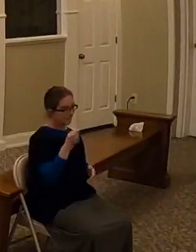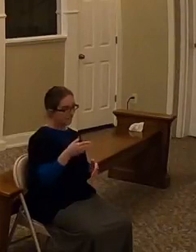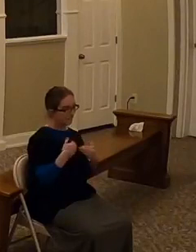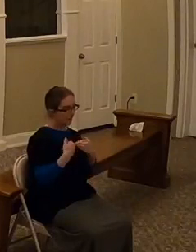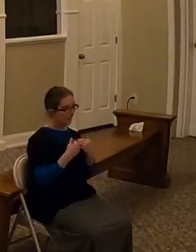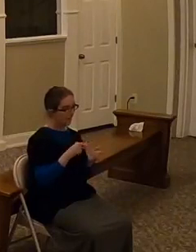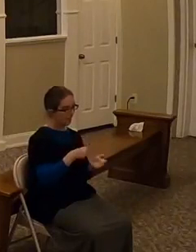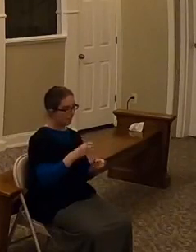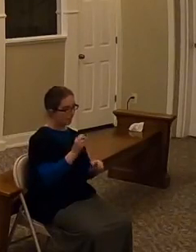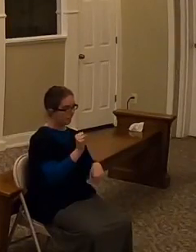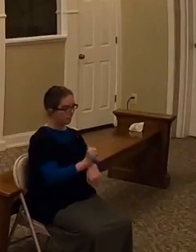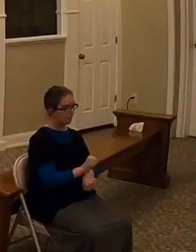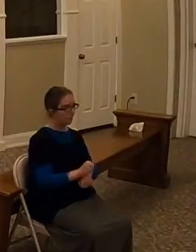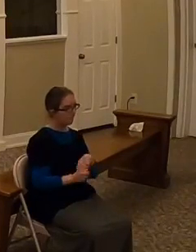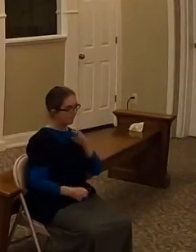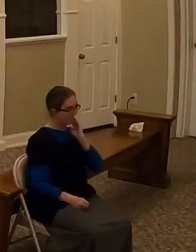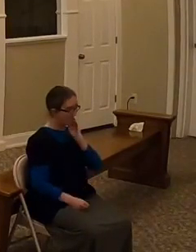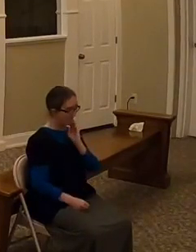Pete.